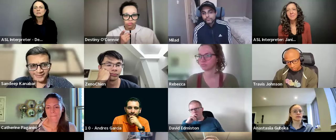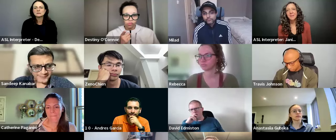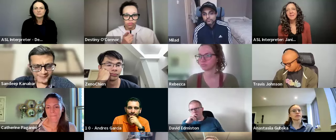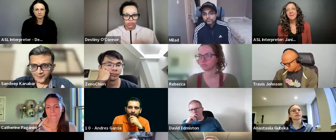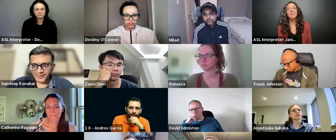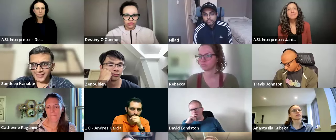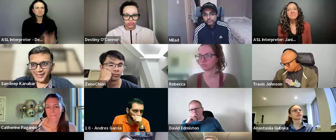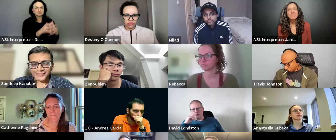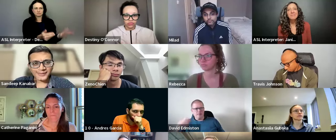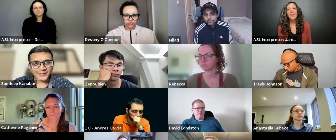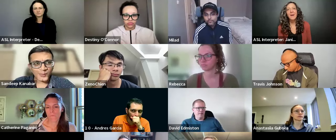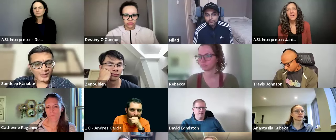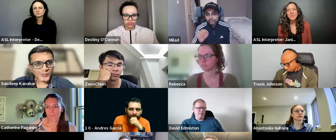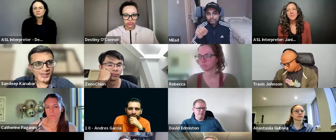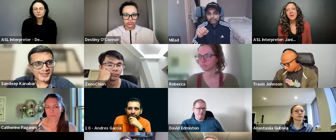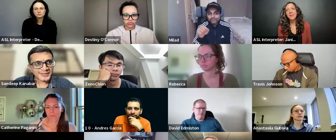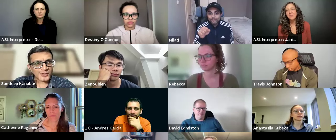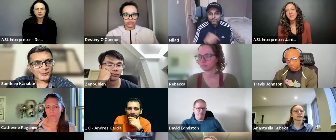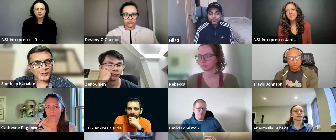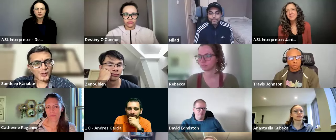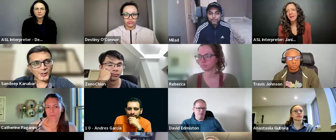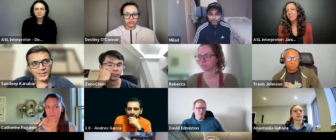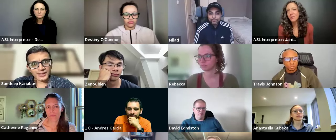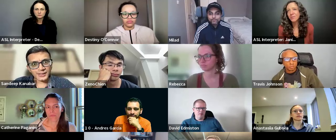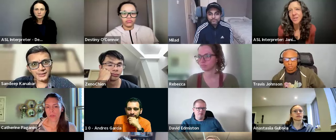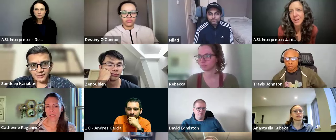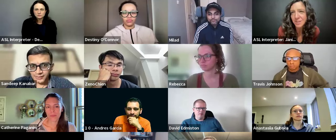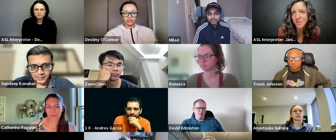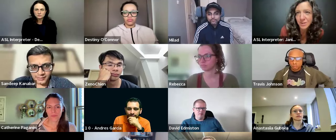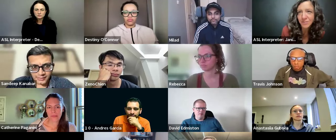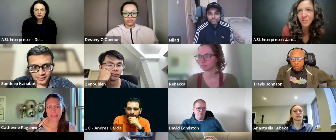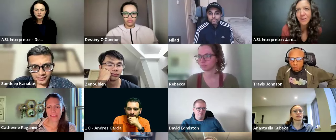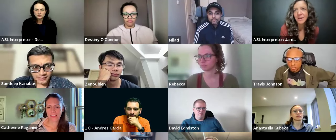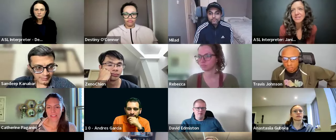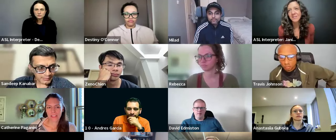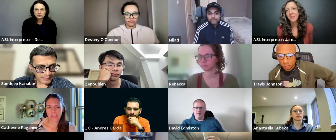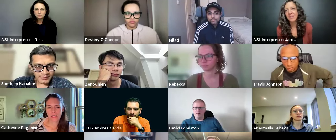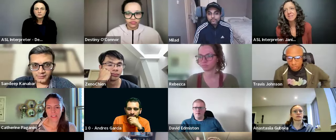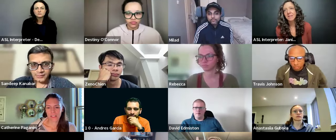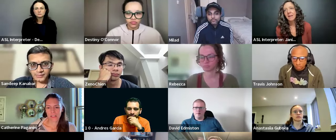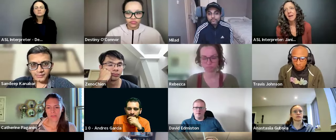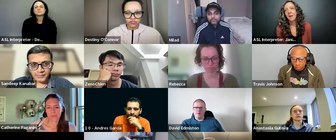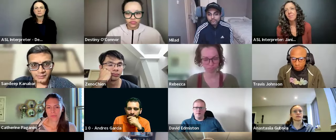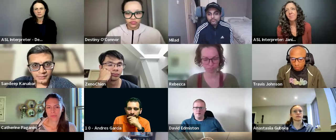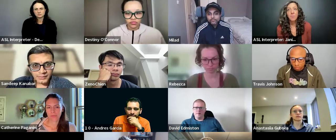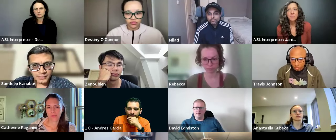And Catherine, Rob, one question. Also, I've reused talks also for various